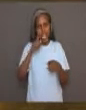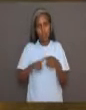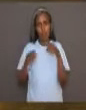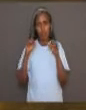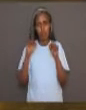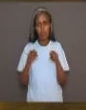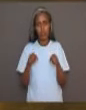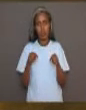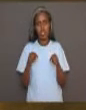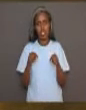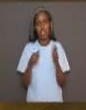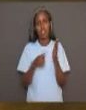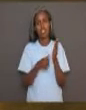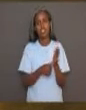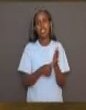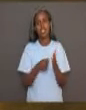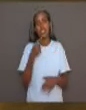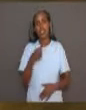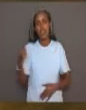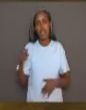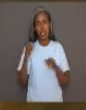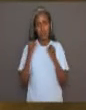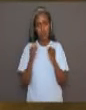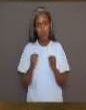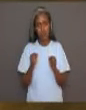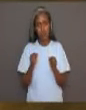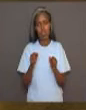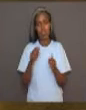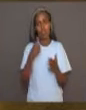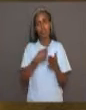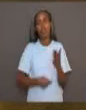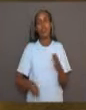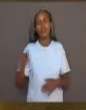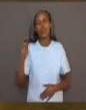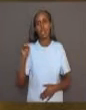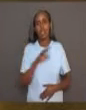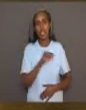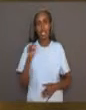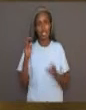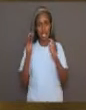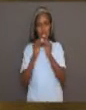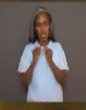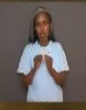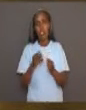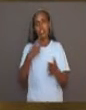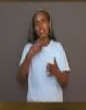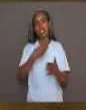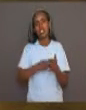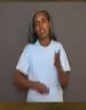possibly assign every possible value to n and calculate the